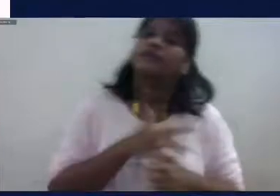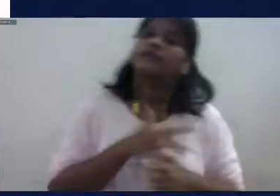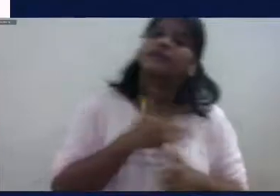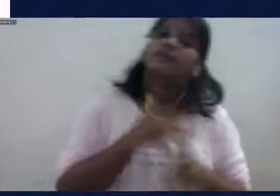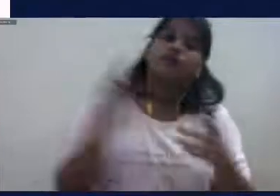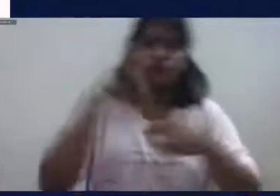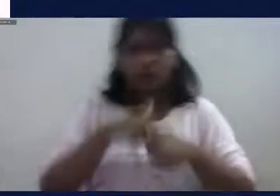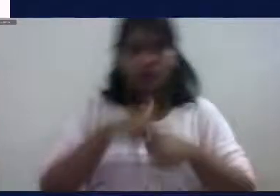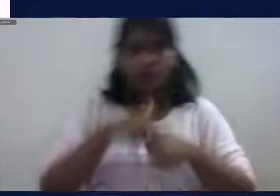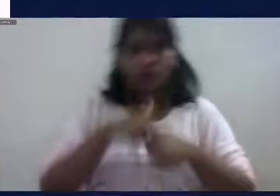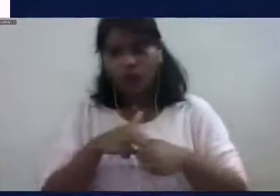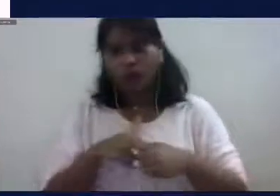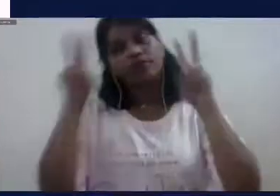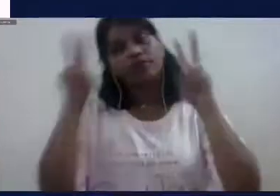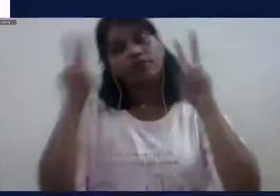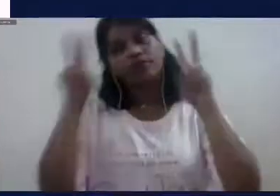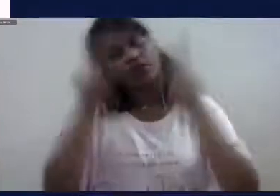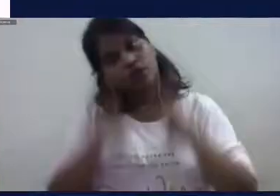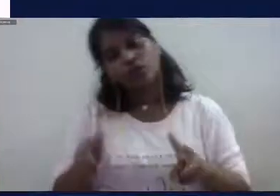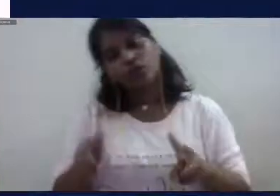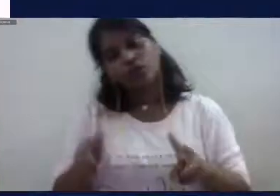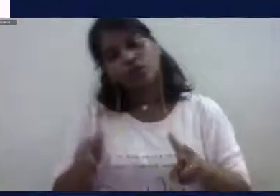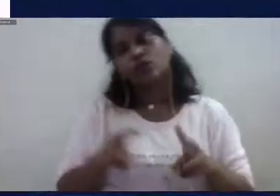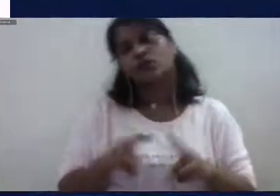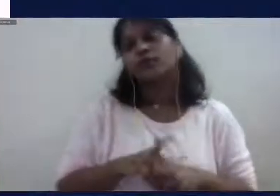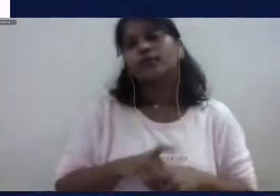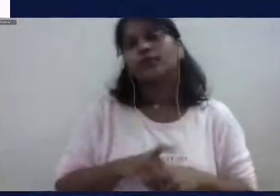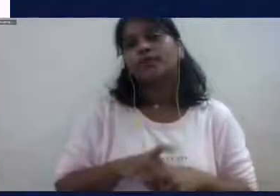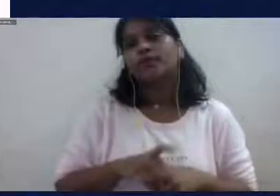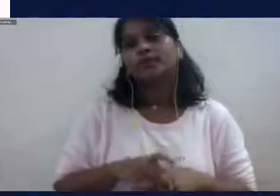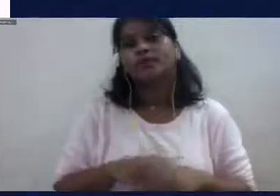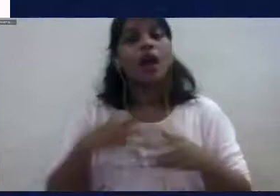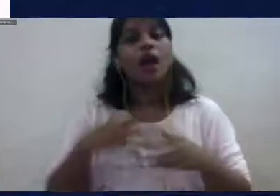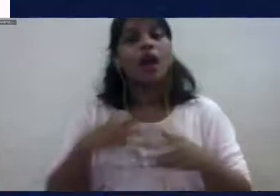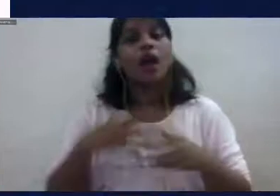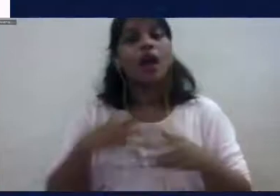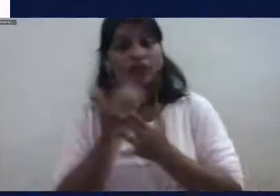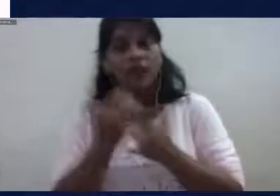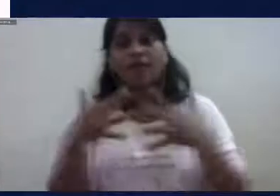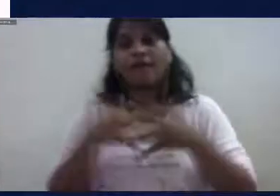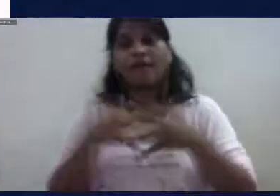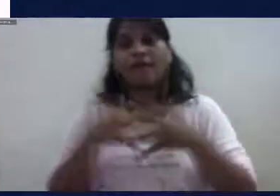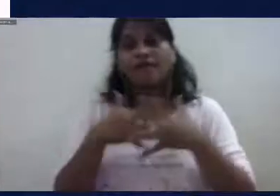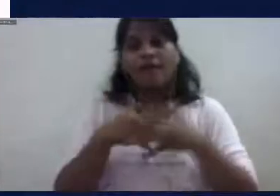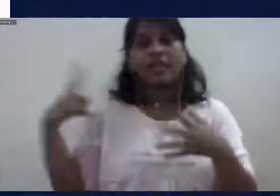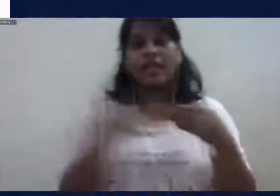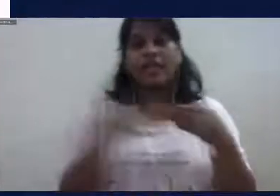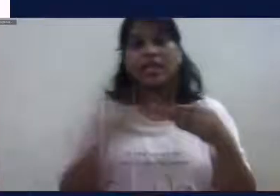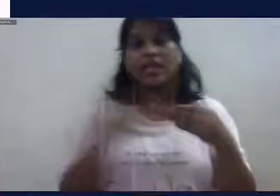to the channel and go through what I have out there. My website is